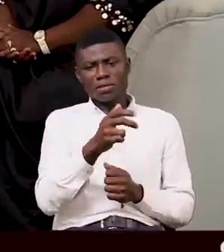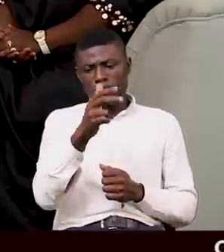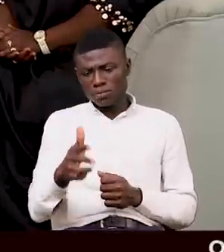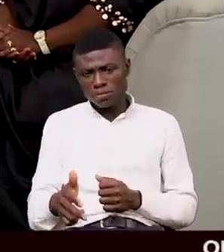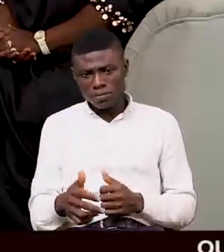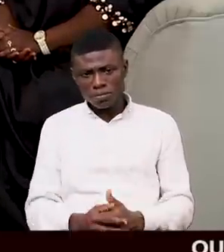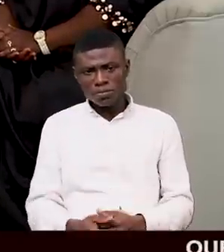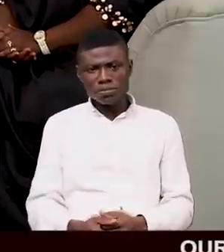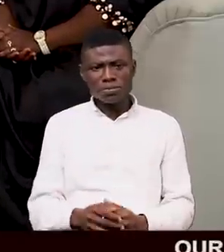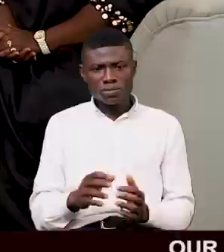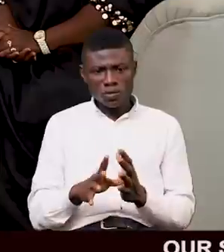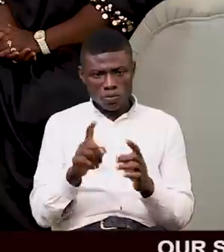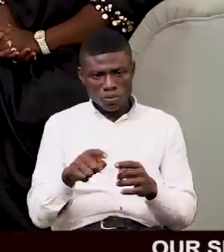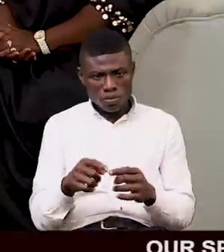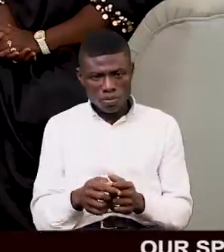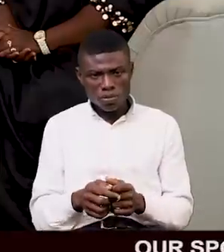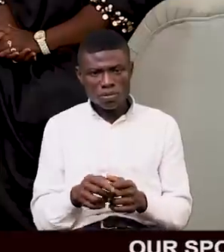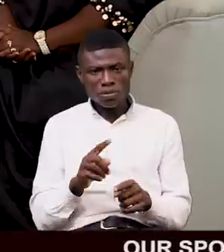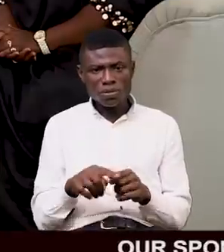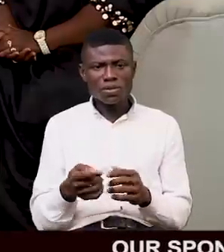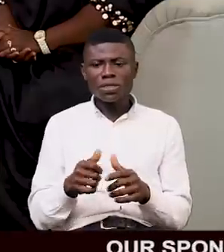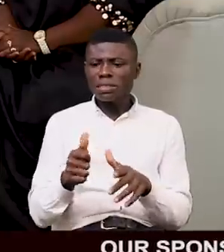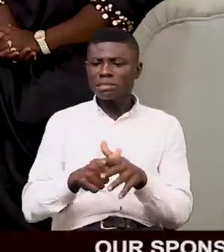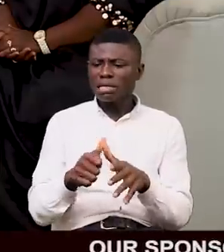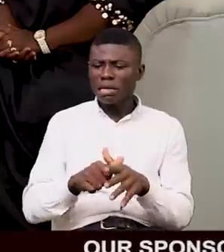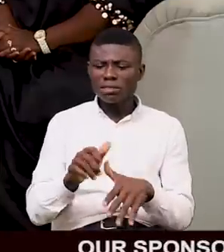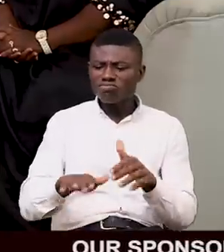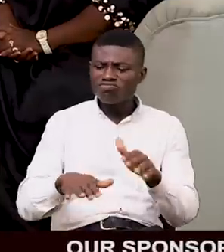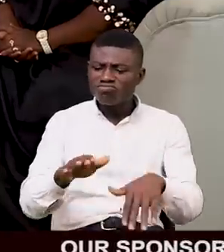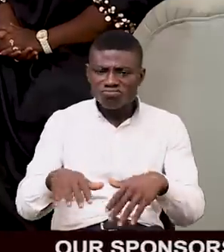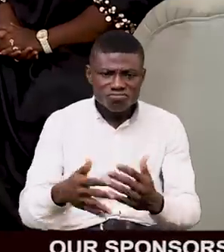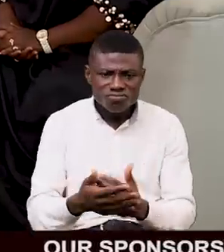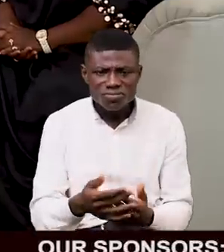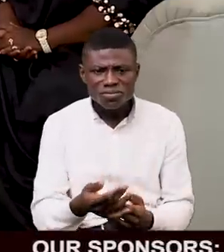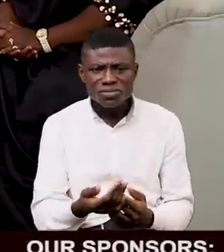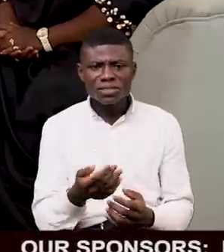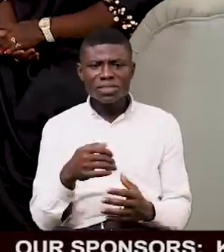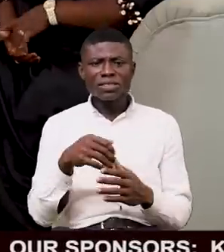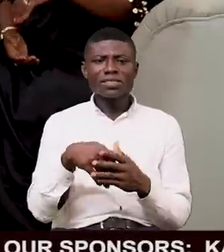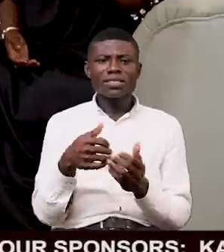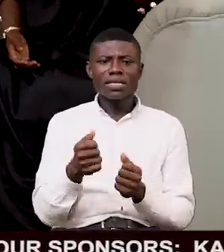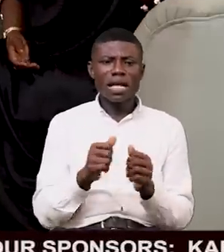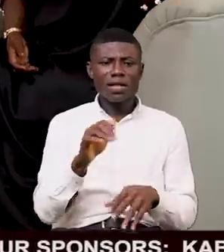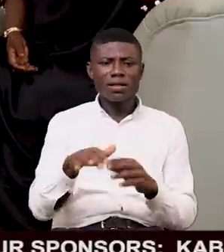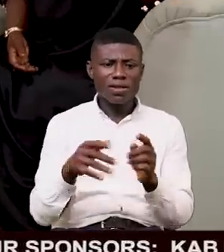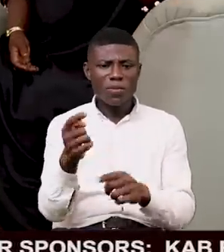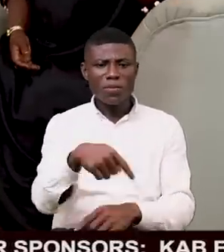see ye gigi buy that our back rally slippers be a channel. Or they.